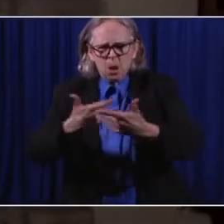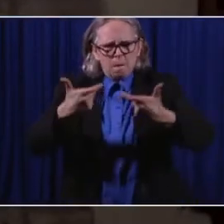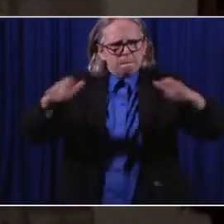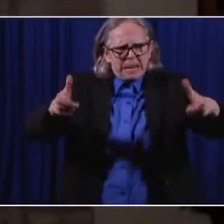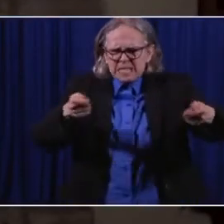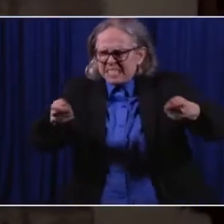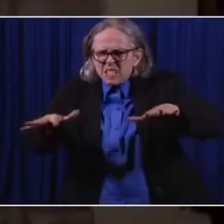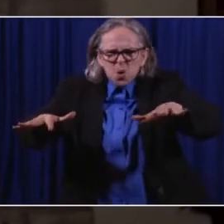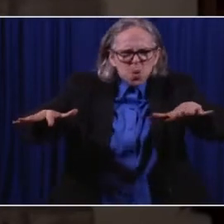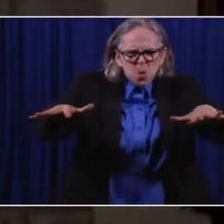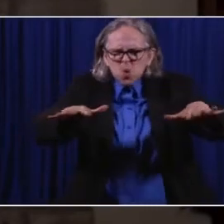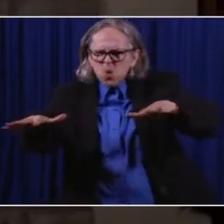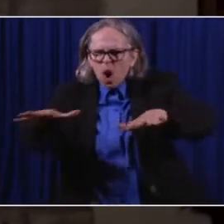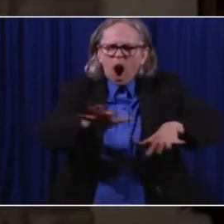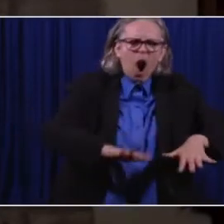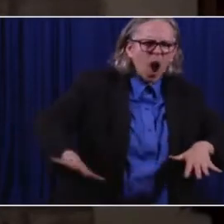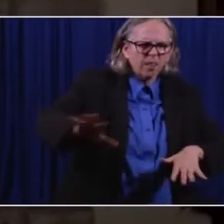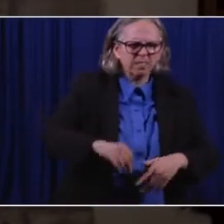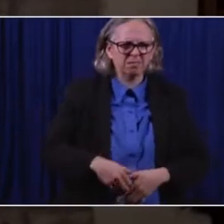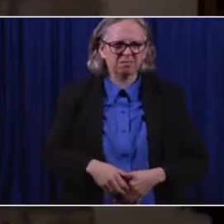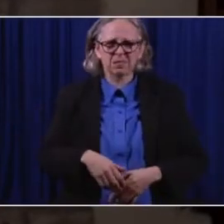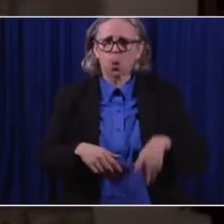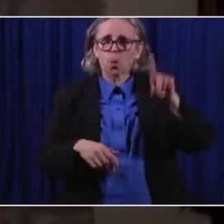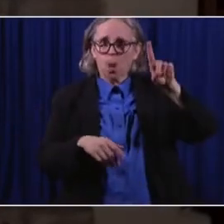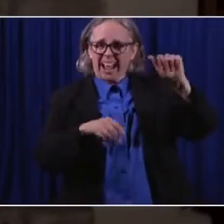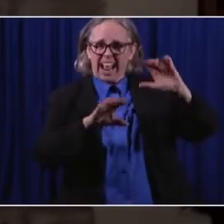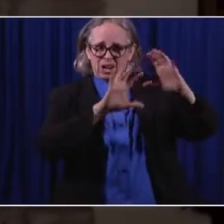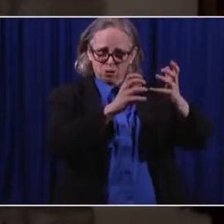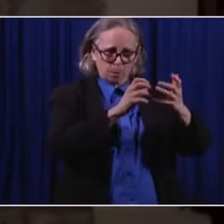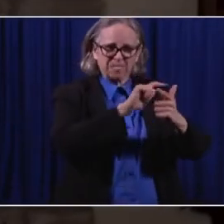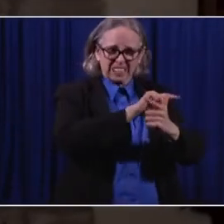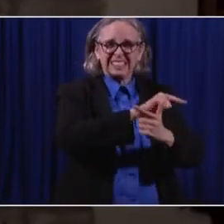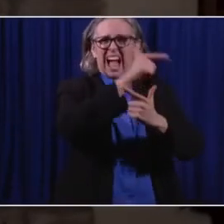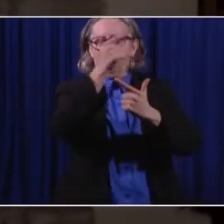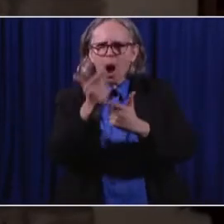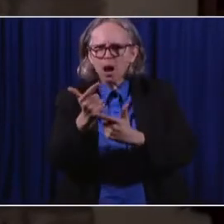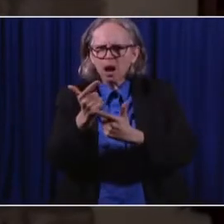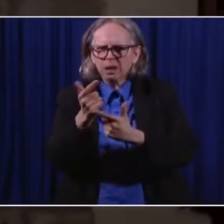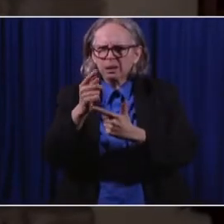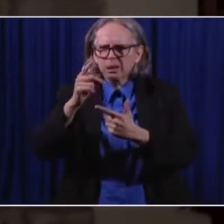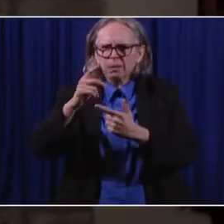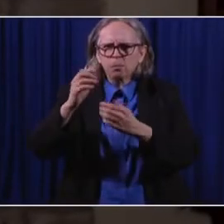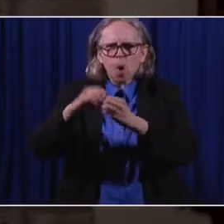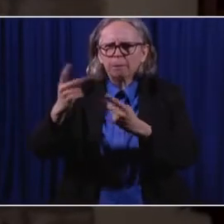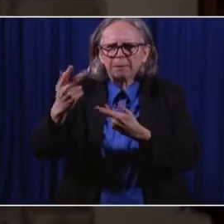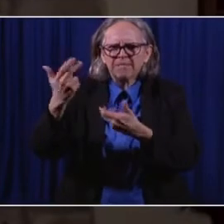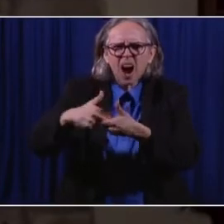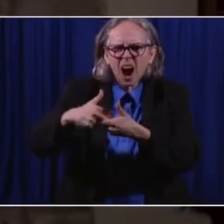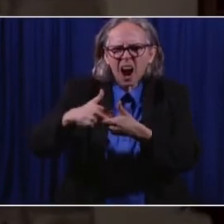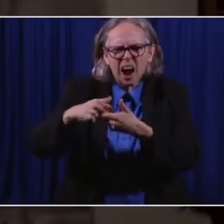1A to the next group, a lot more people are going to be eligible, and we're going to have a lot more